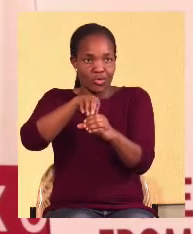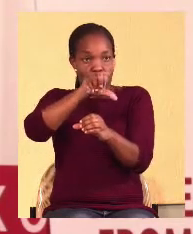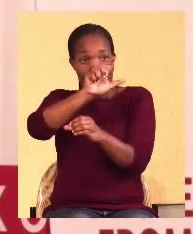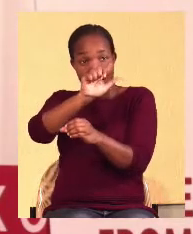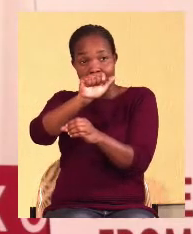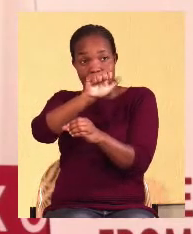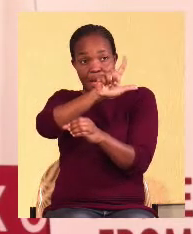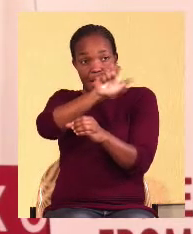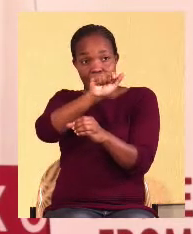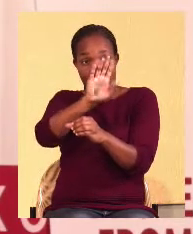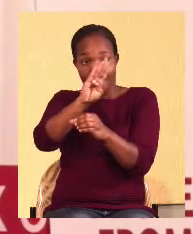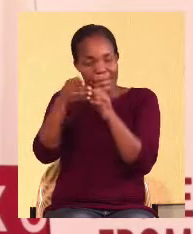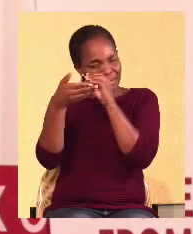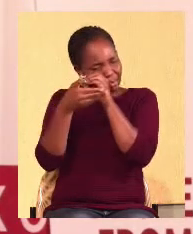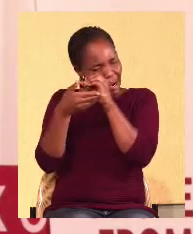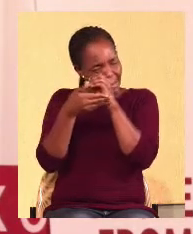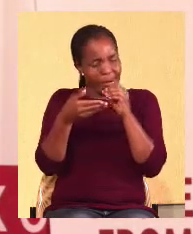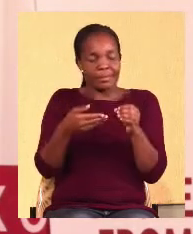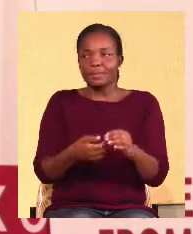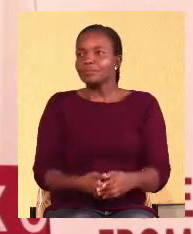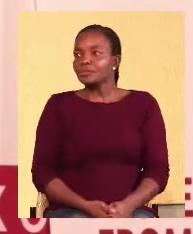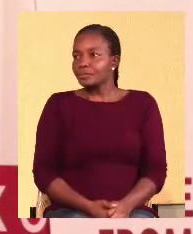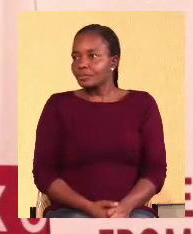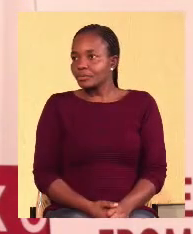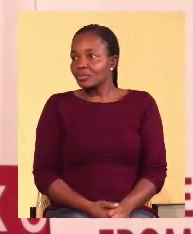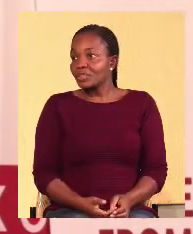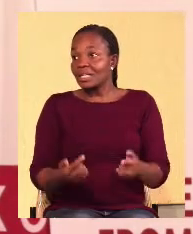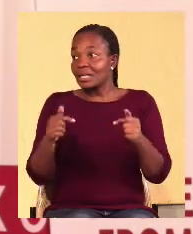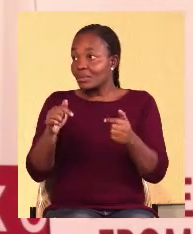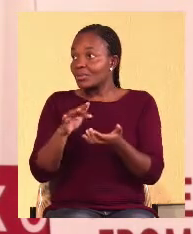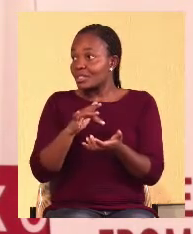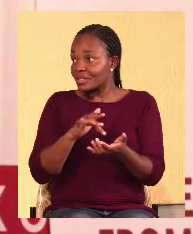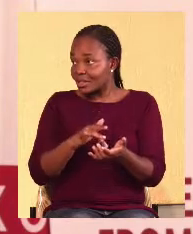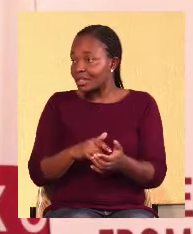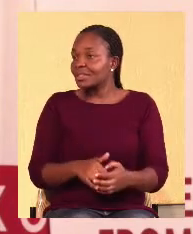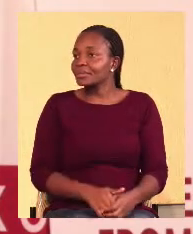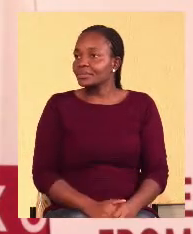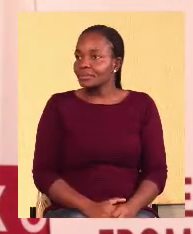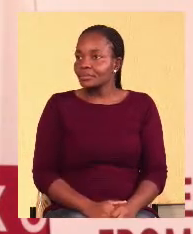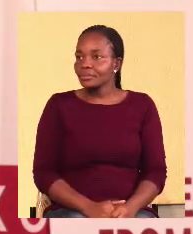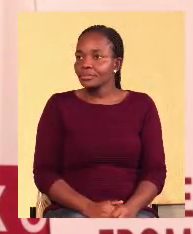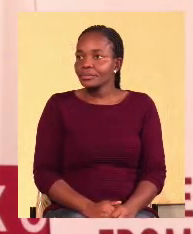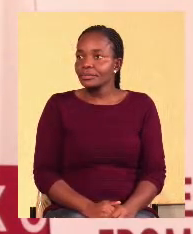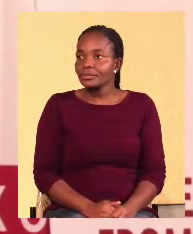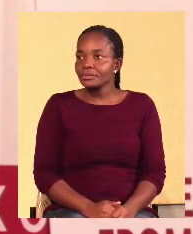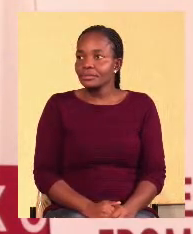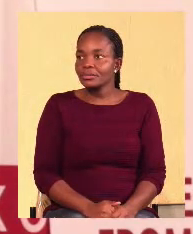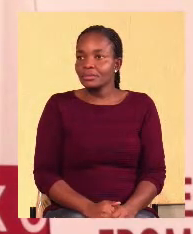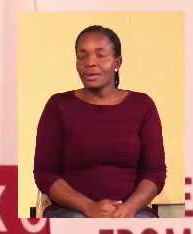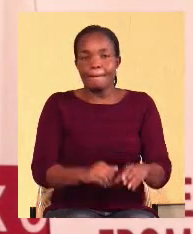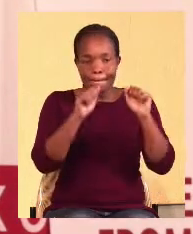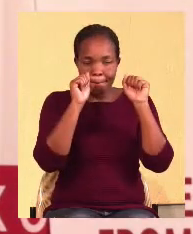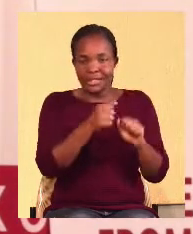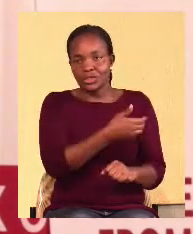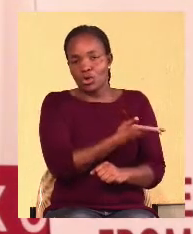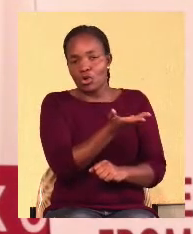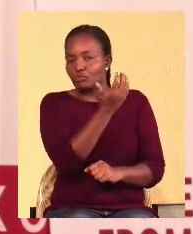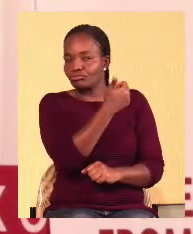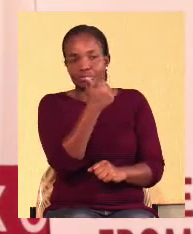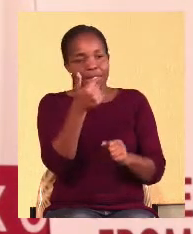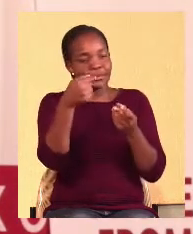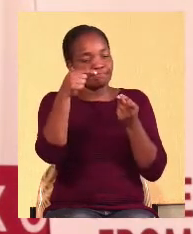try to get everybody who is also at this center will also be tested. The